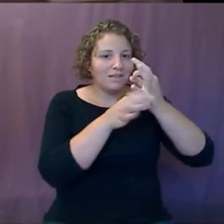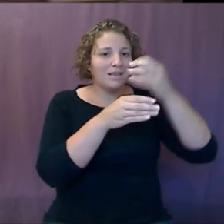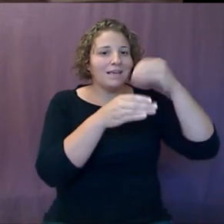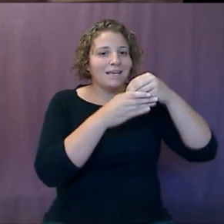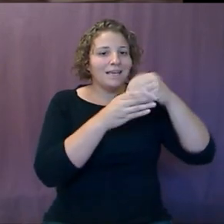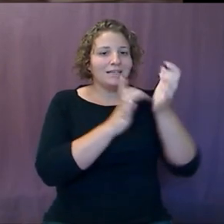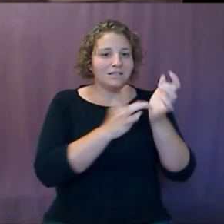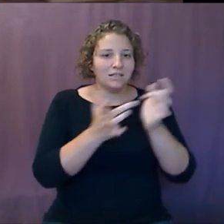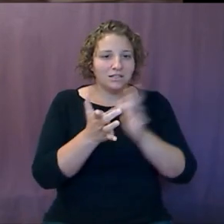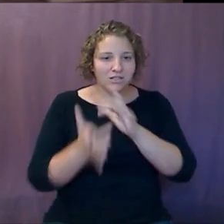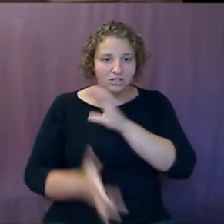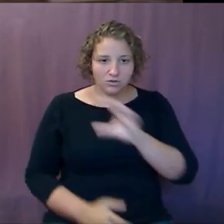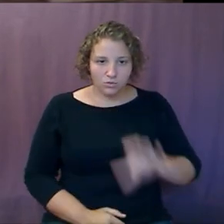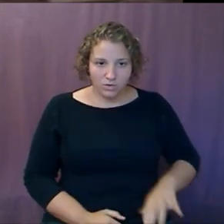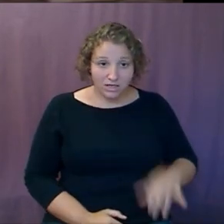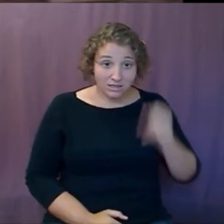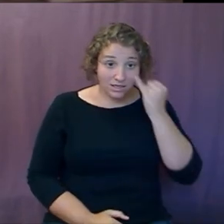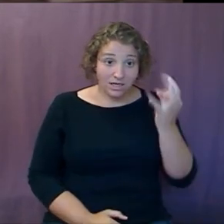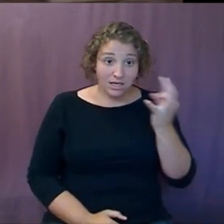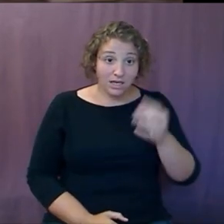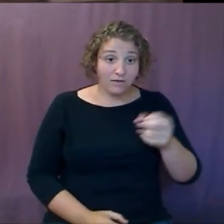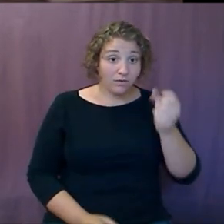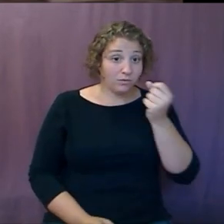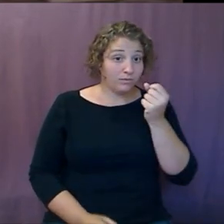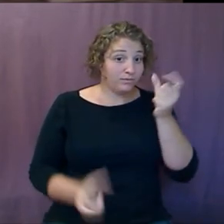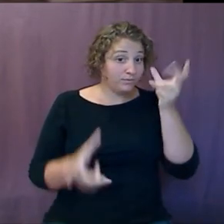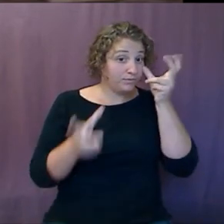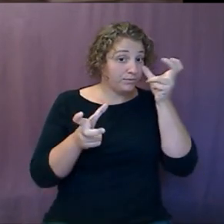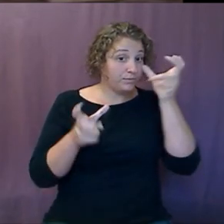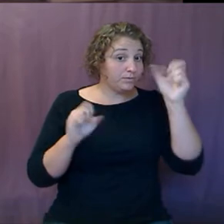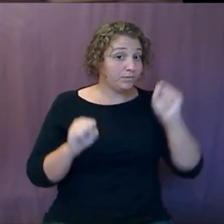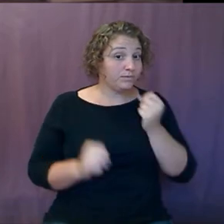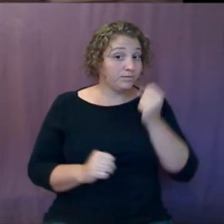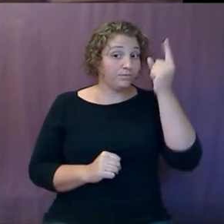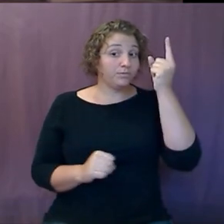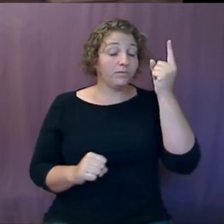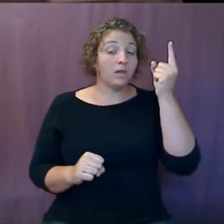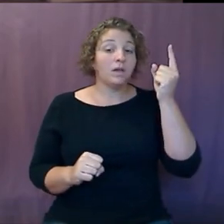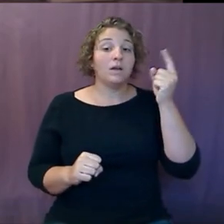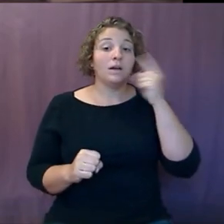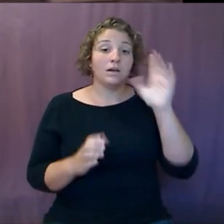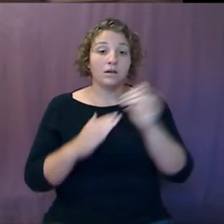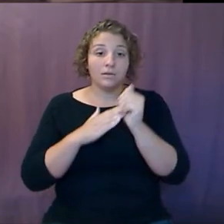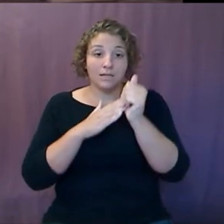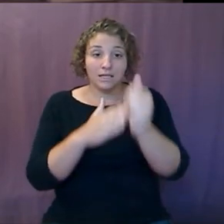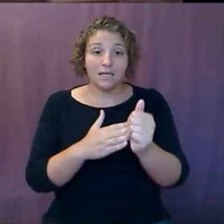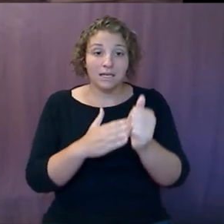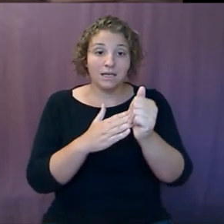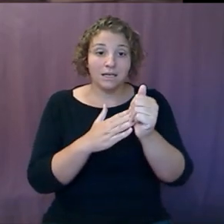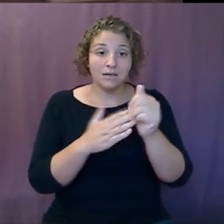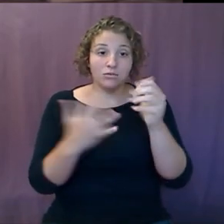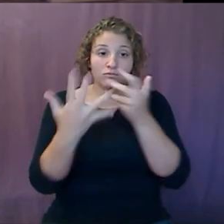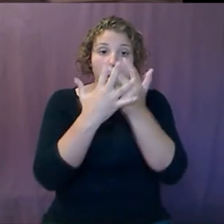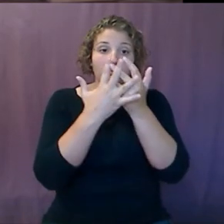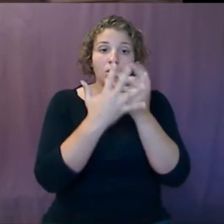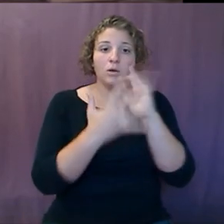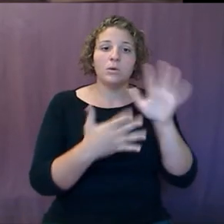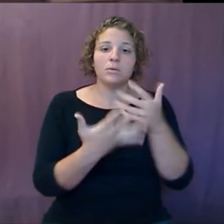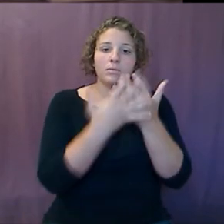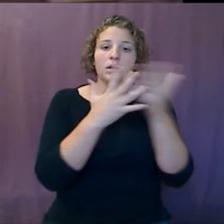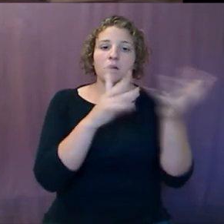let him hear he that leadeth into captivity shall go into captivity he that killeth with the sword must be